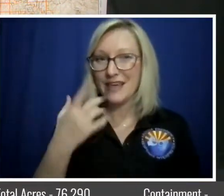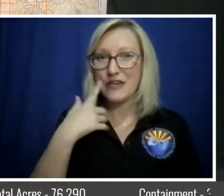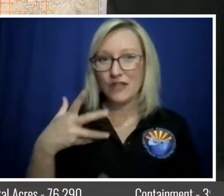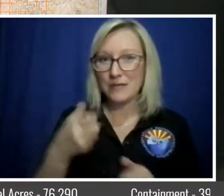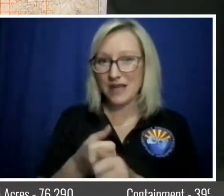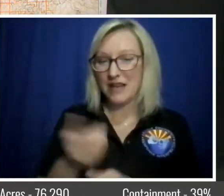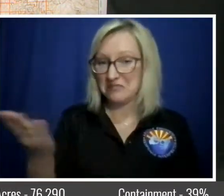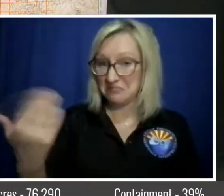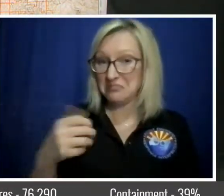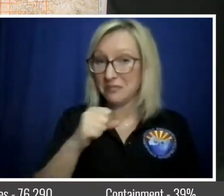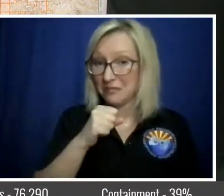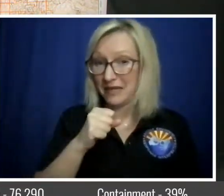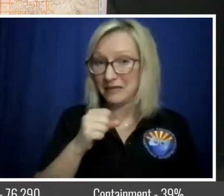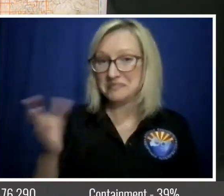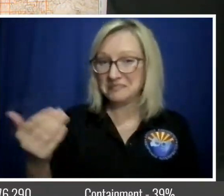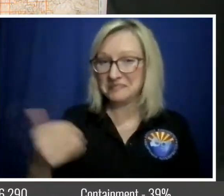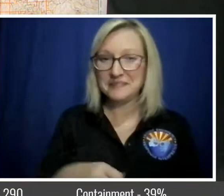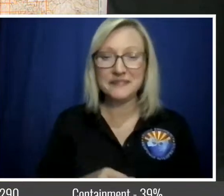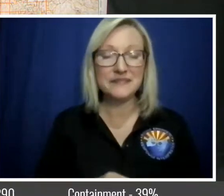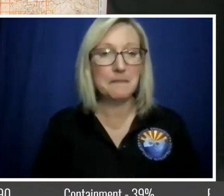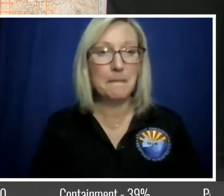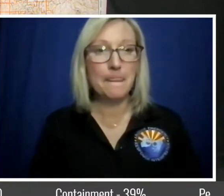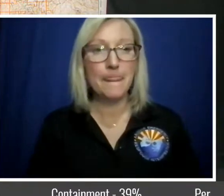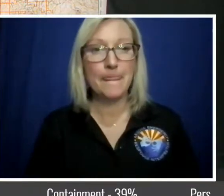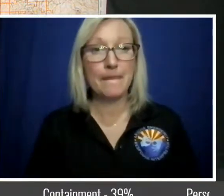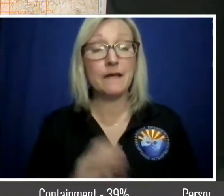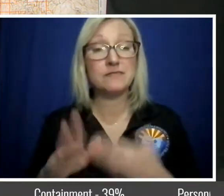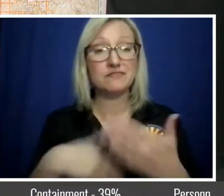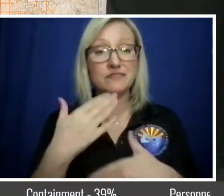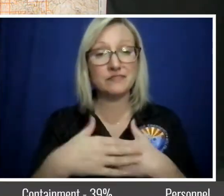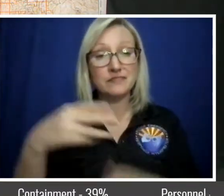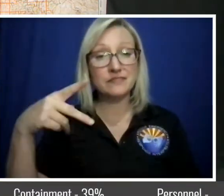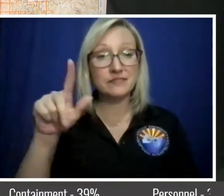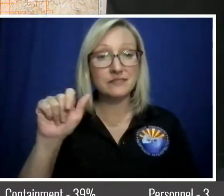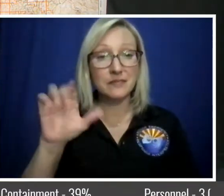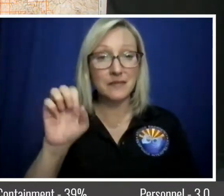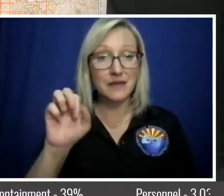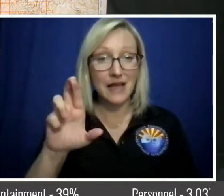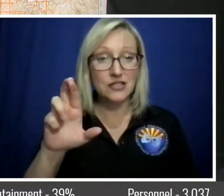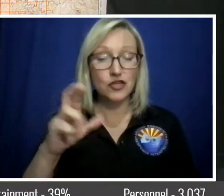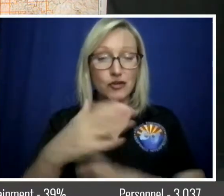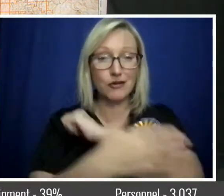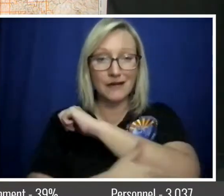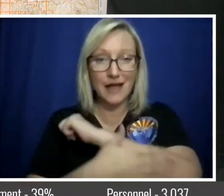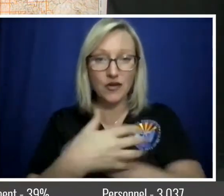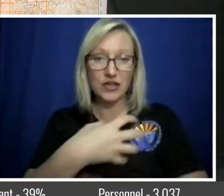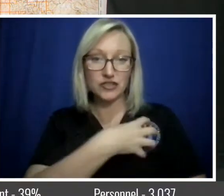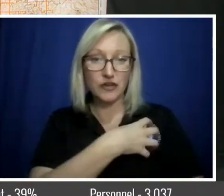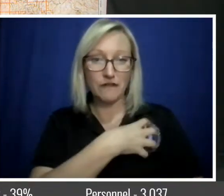here. Next up, we're going to bring from Placer County Sheriff, Lieutenant Josh Barnhart.